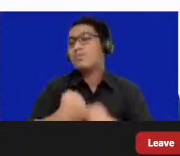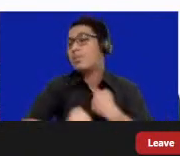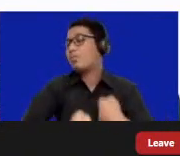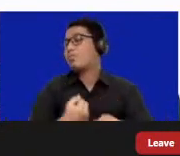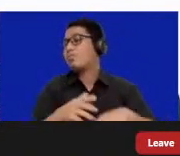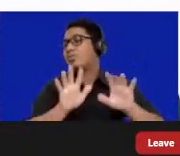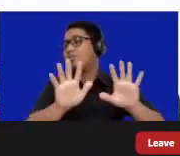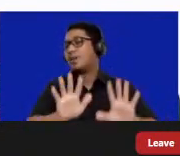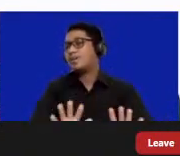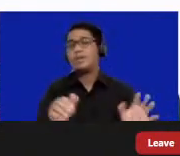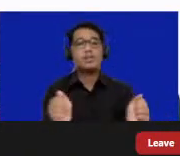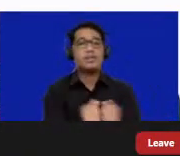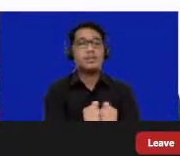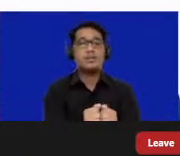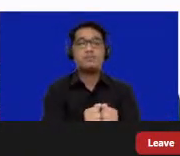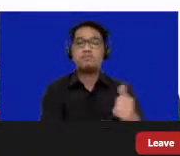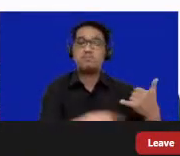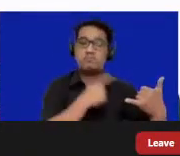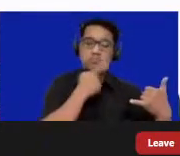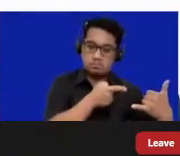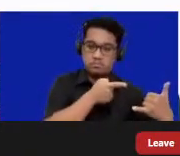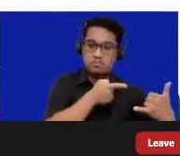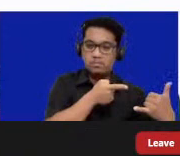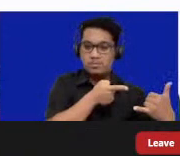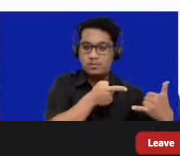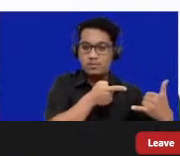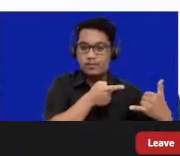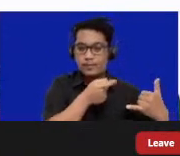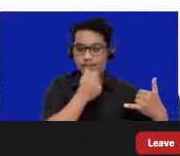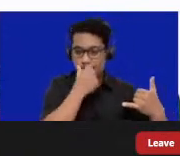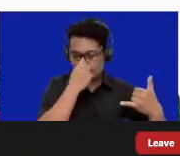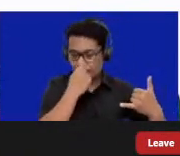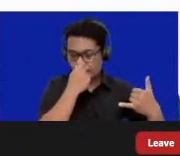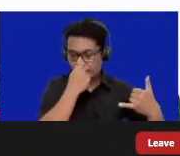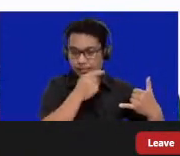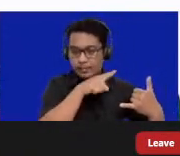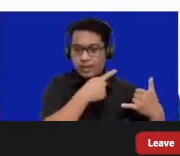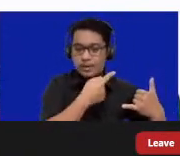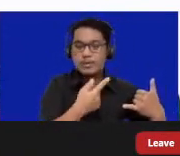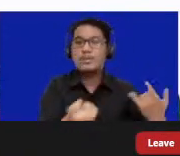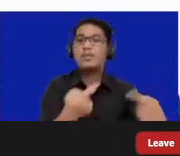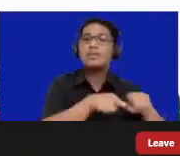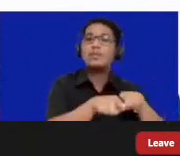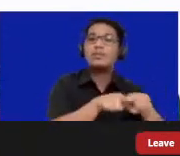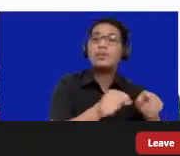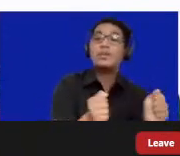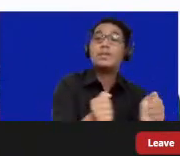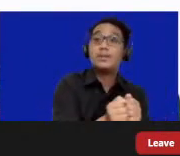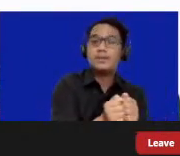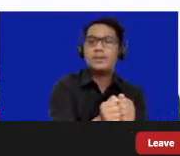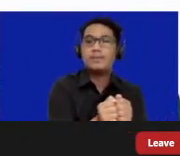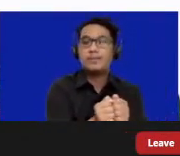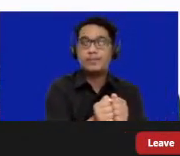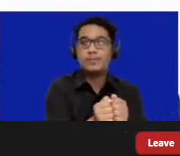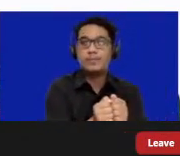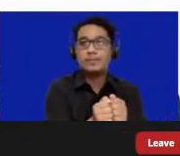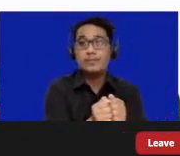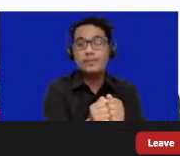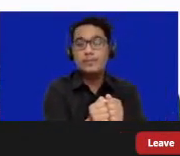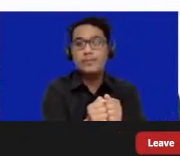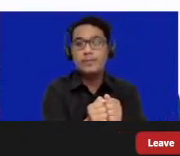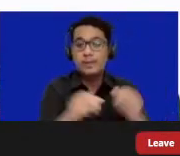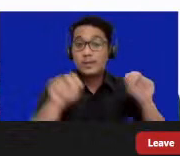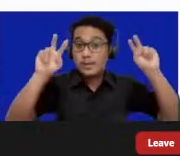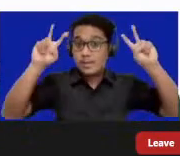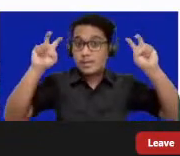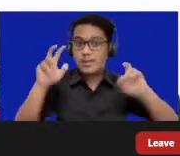that's strike with the common theme of this event, which is about also about youth engagement as well. Now on, I want to turn back